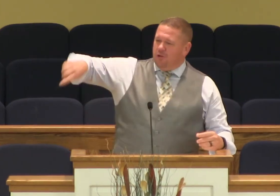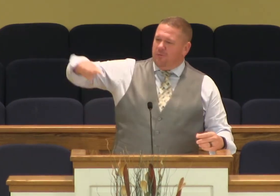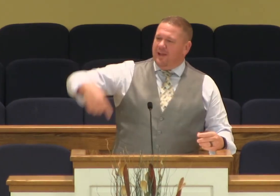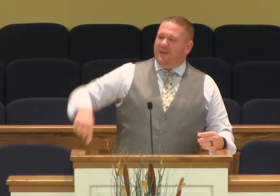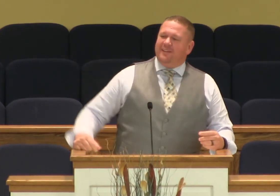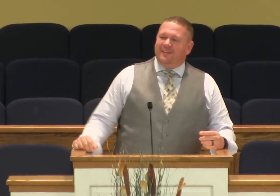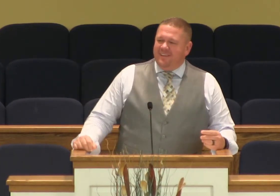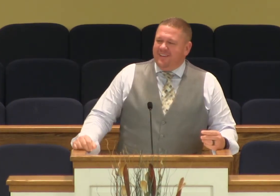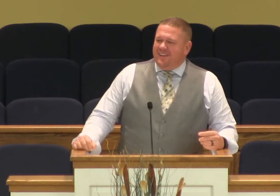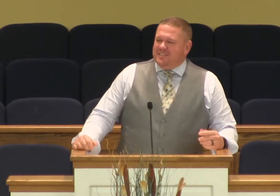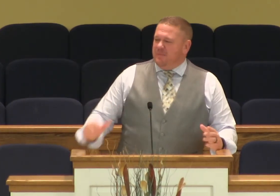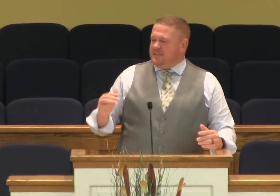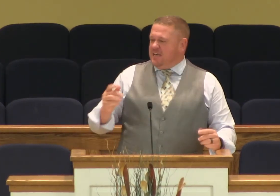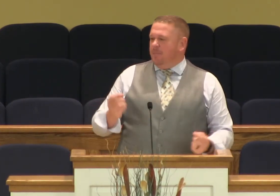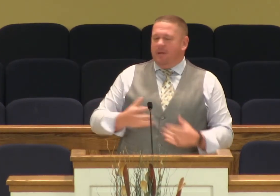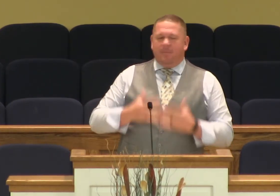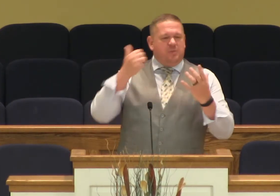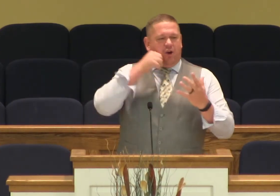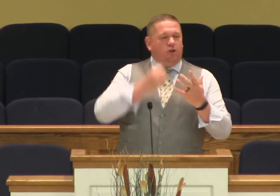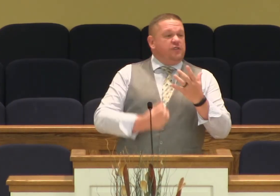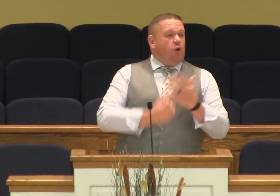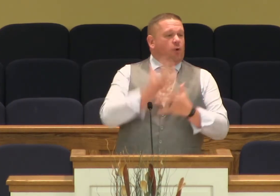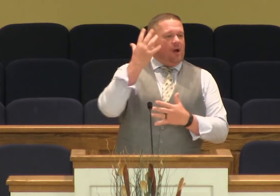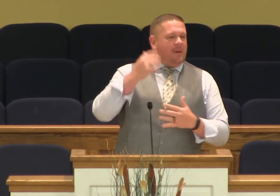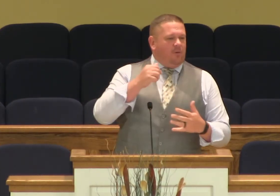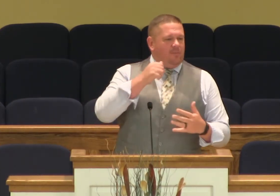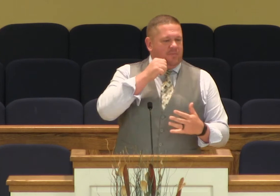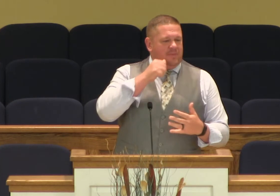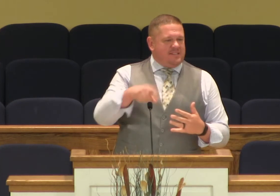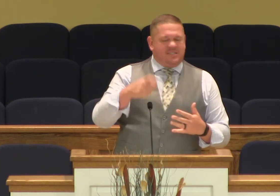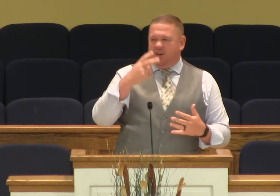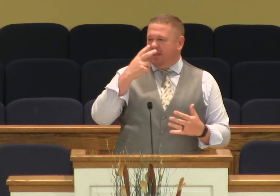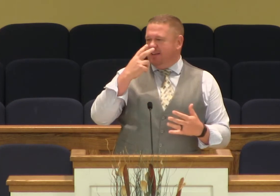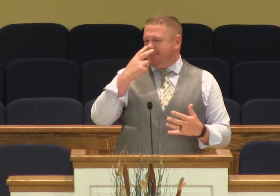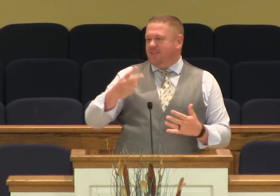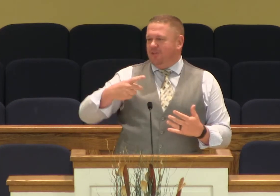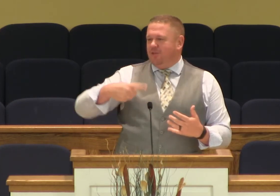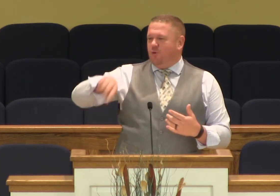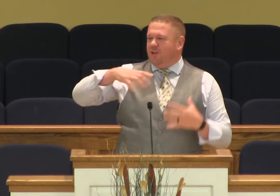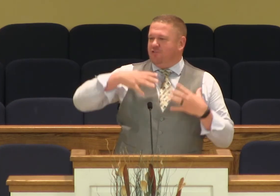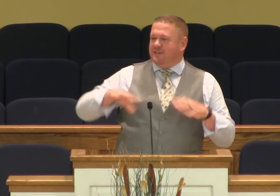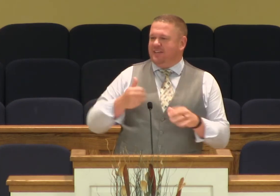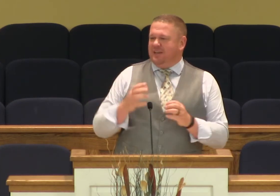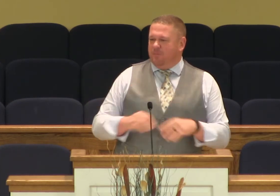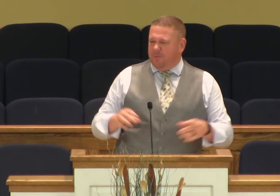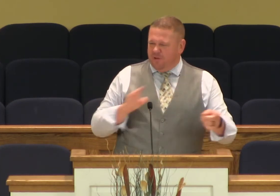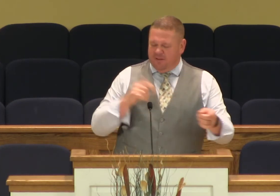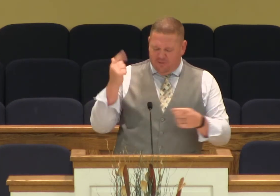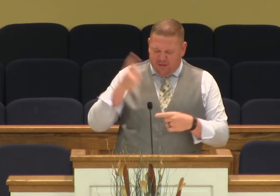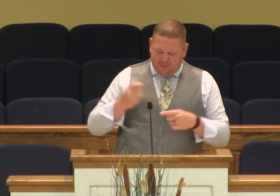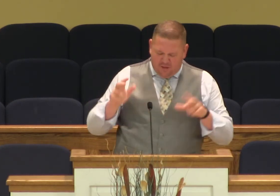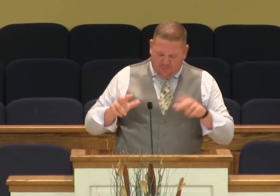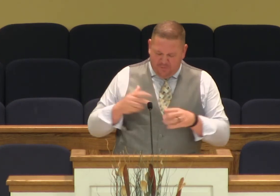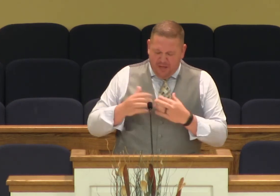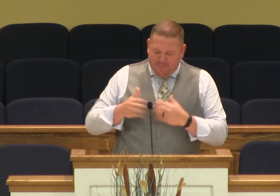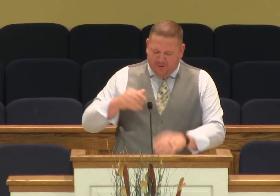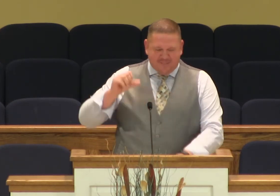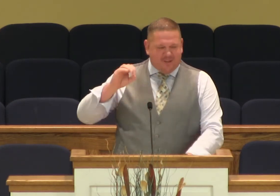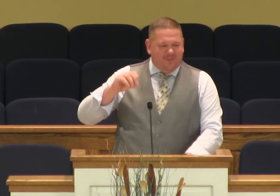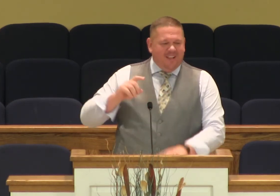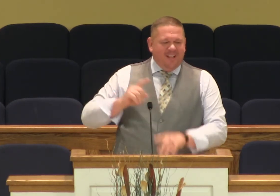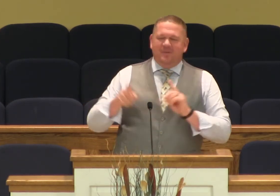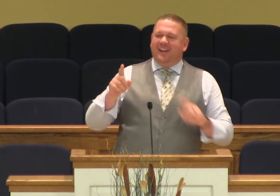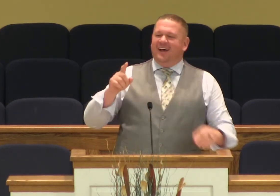can twirl around, and it's amazing how much my girls have grown up. I don't necessarily see the twirly dress thing anymore. I mean, Brielle did it the other day. It was a little awkward. But